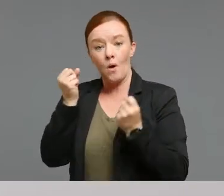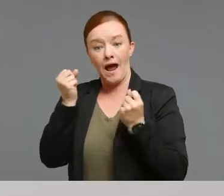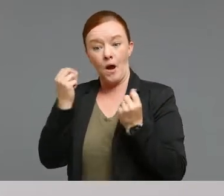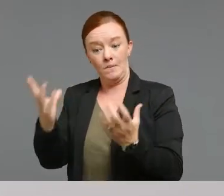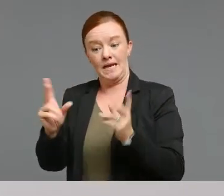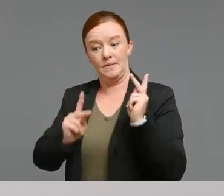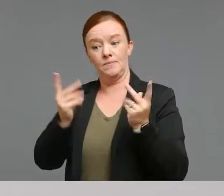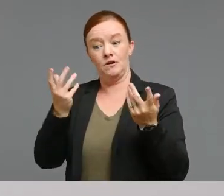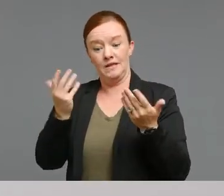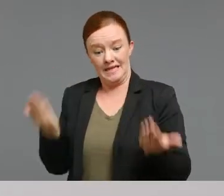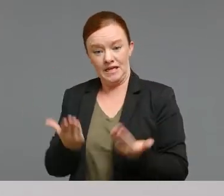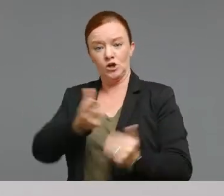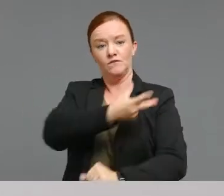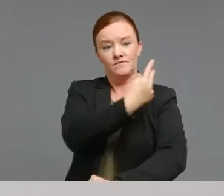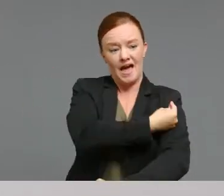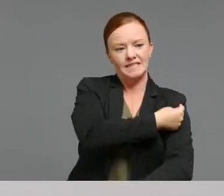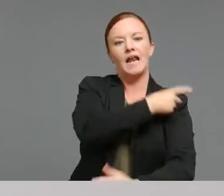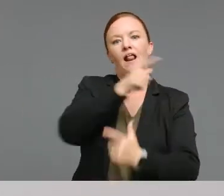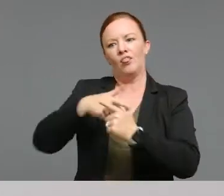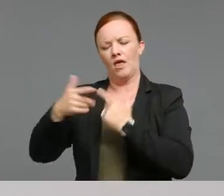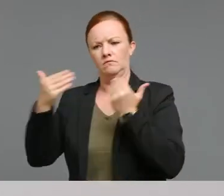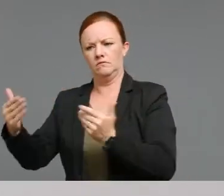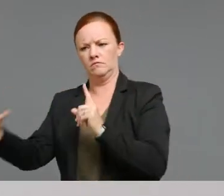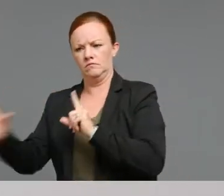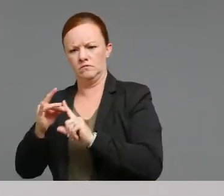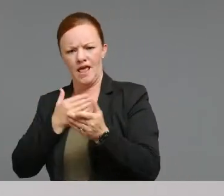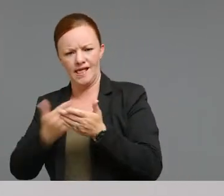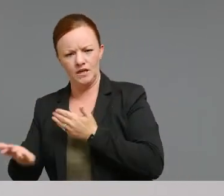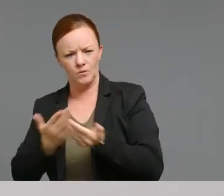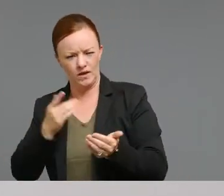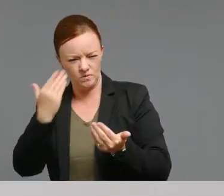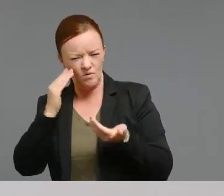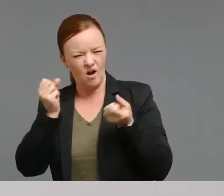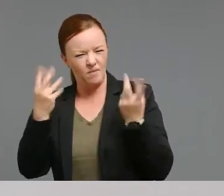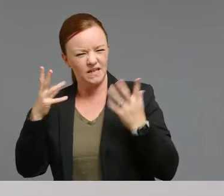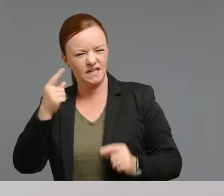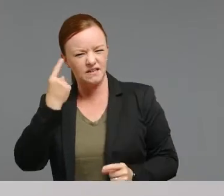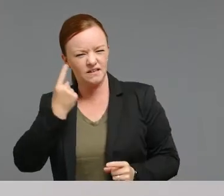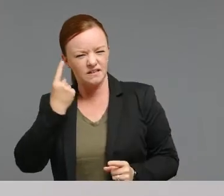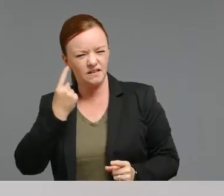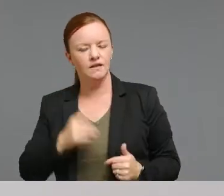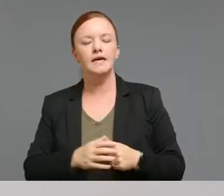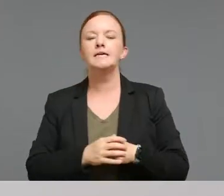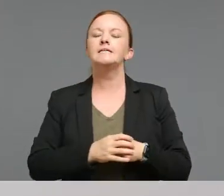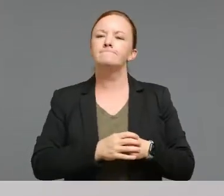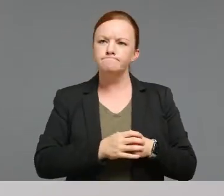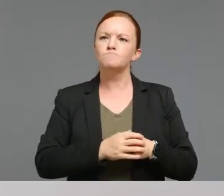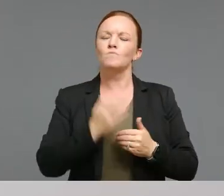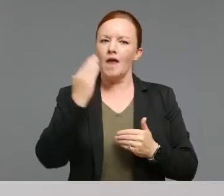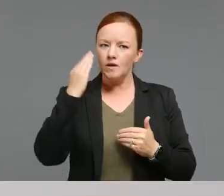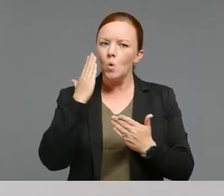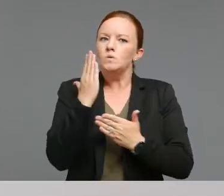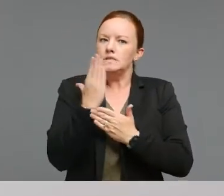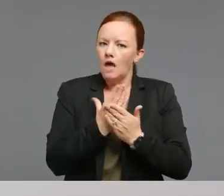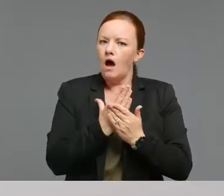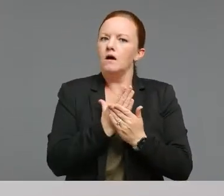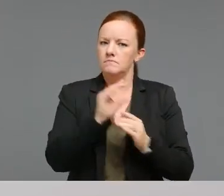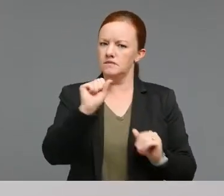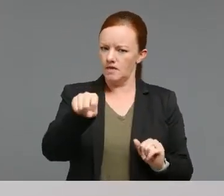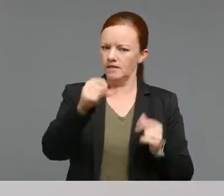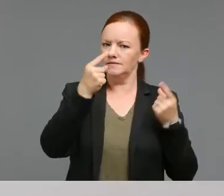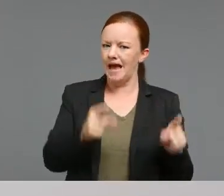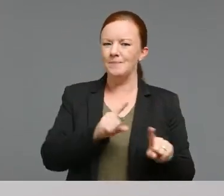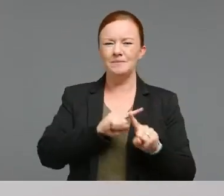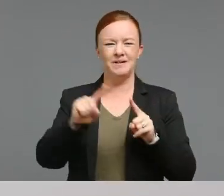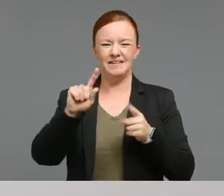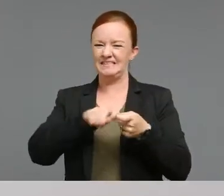coronavirus? I know we've had some cases. I don't have the number right off the top of my head, but we can get you that